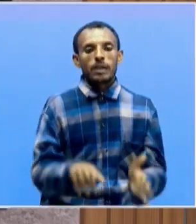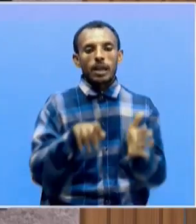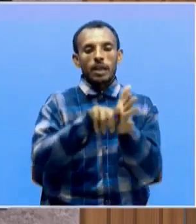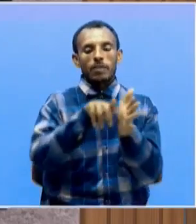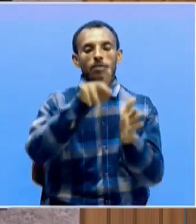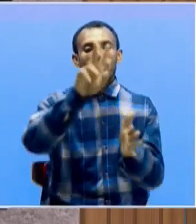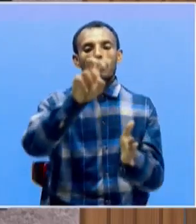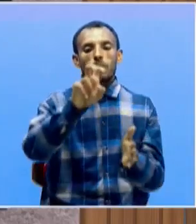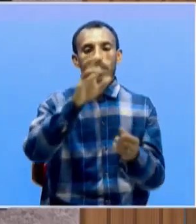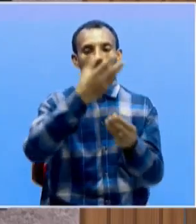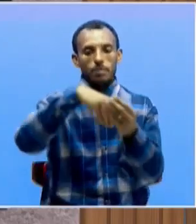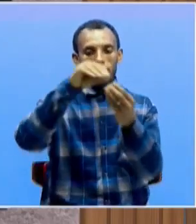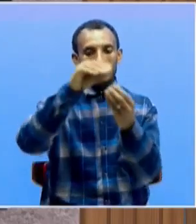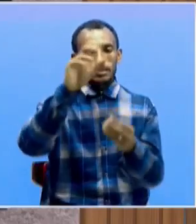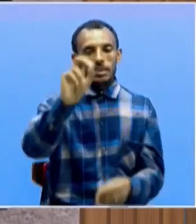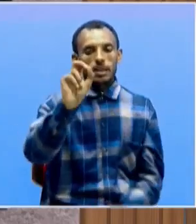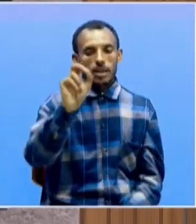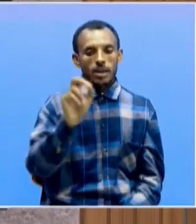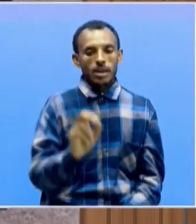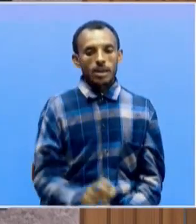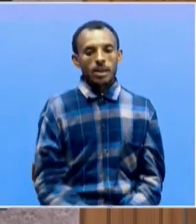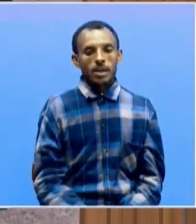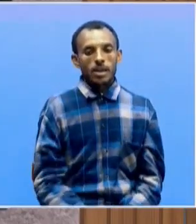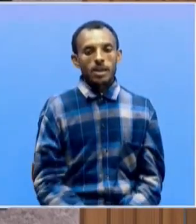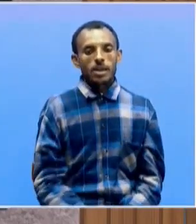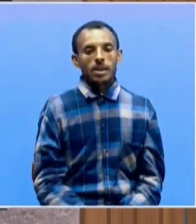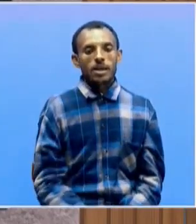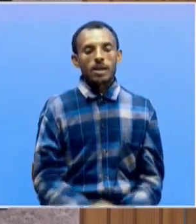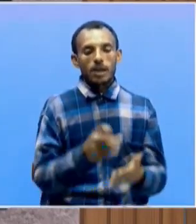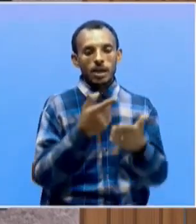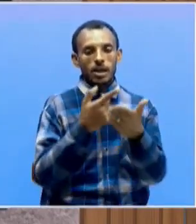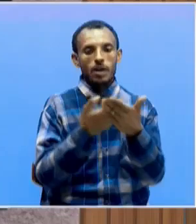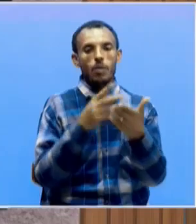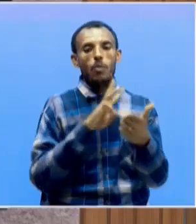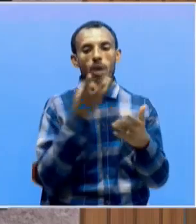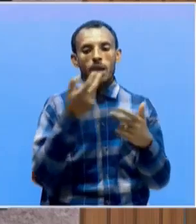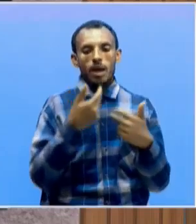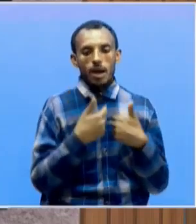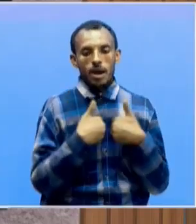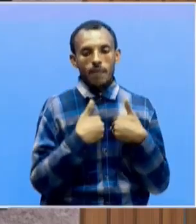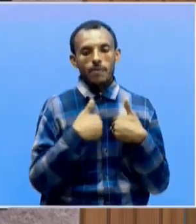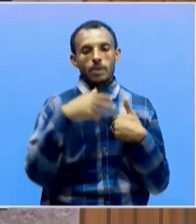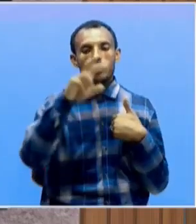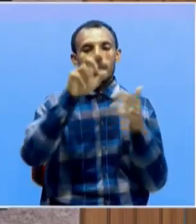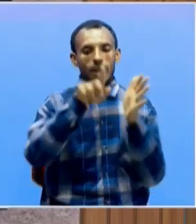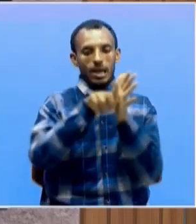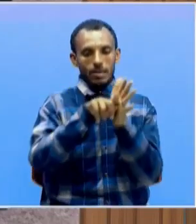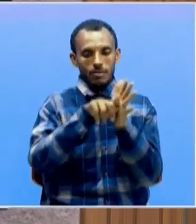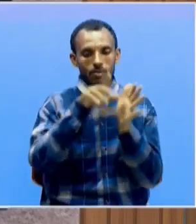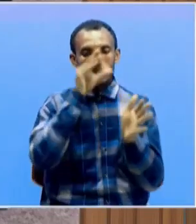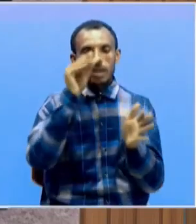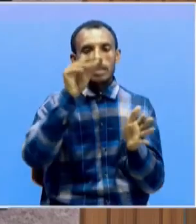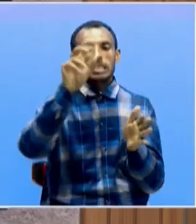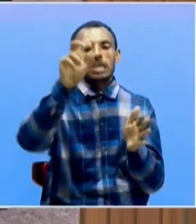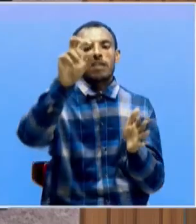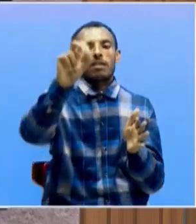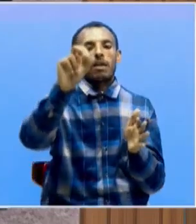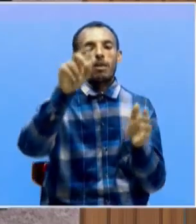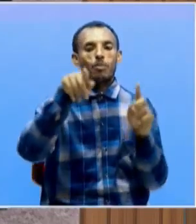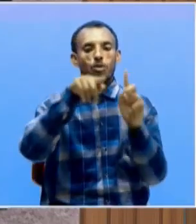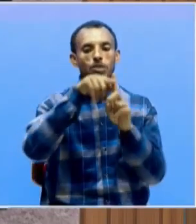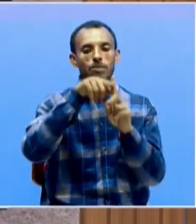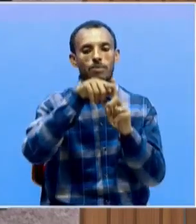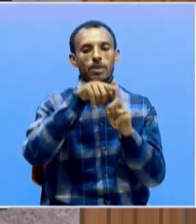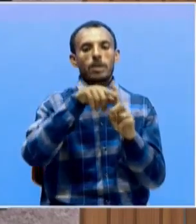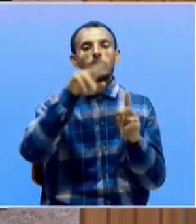two, negative 20 plus 30. Here we have 20 negative and 30 positive, so 20